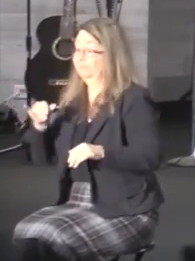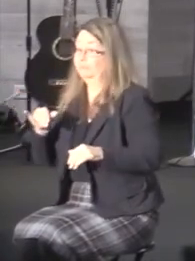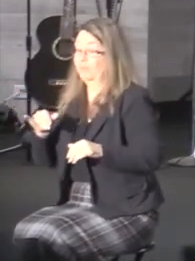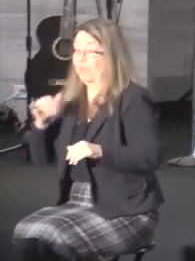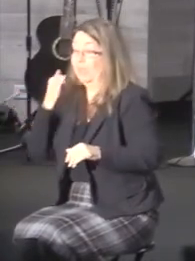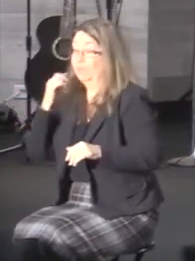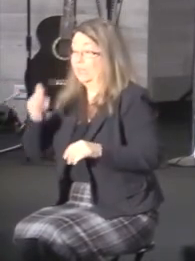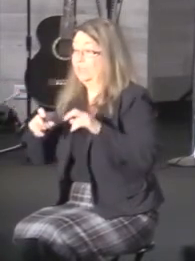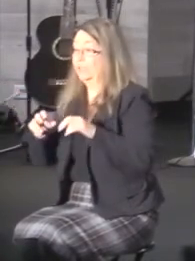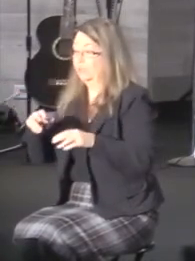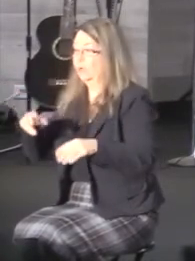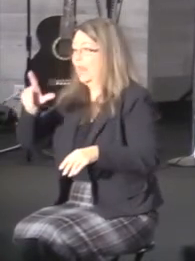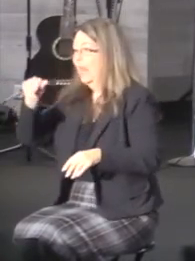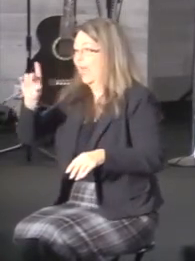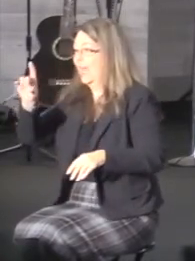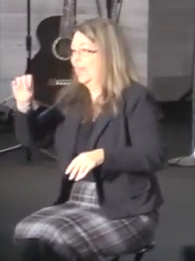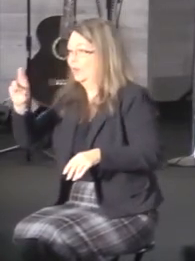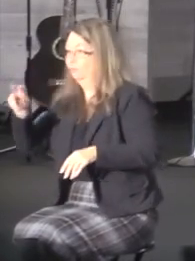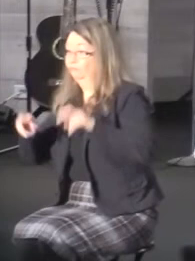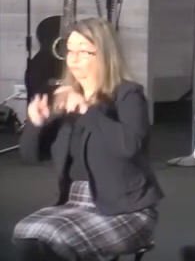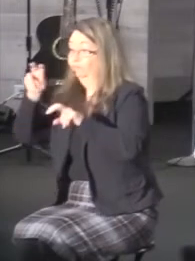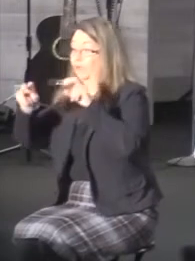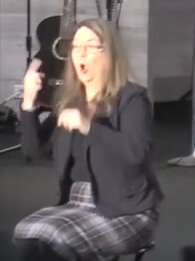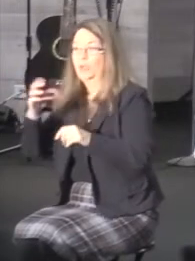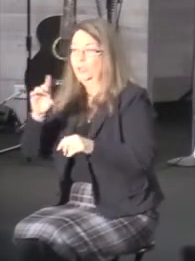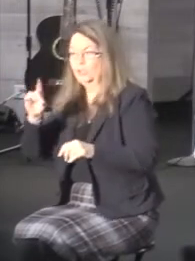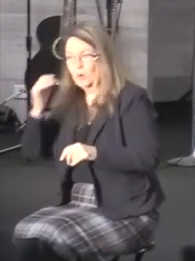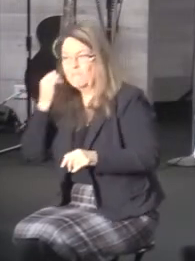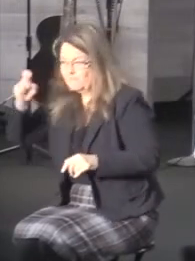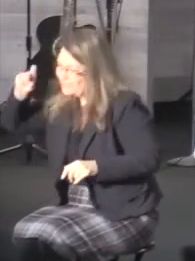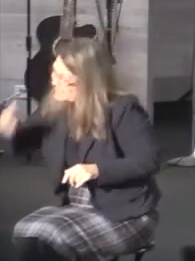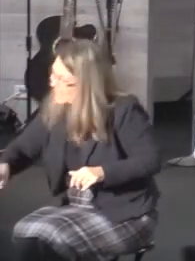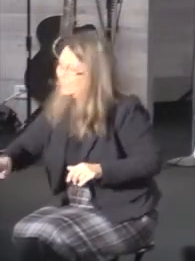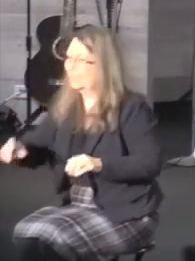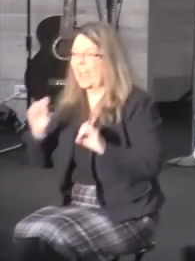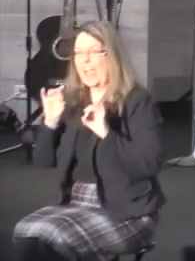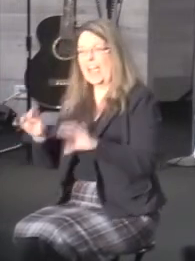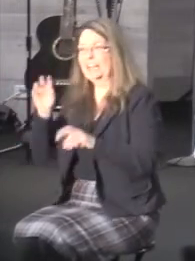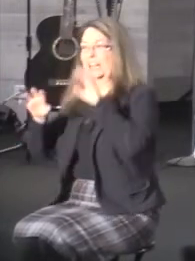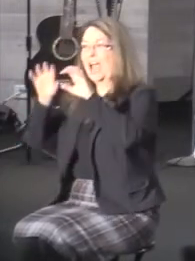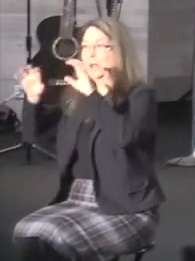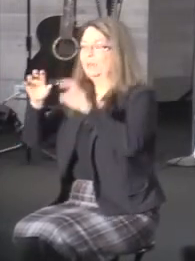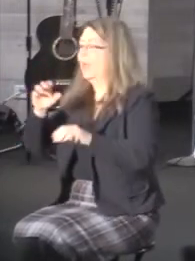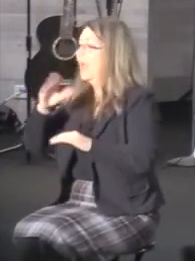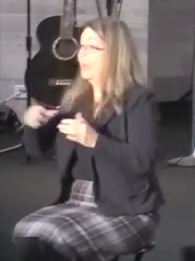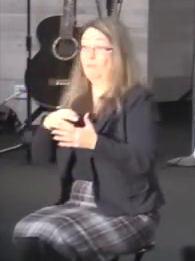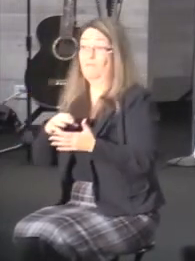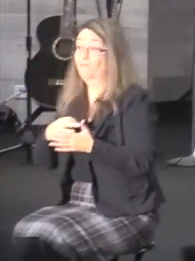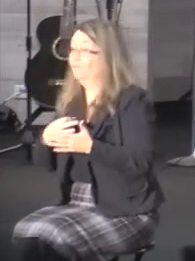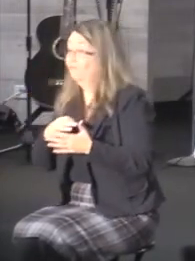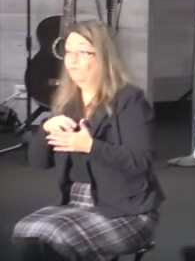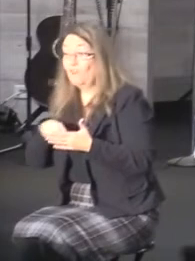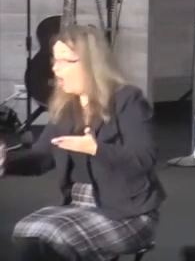When I have to climb on ladders, I only do it because it's absolutely necessary. I hate climbing stuff. And what's weird is I've never fallen. I really